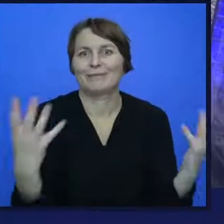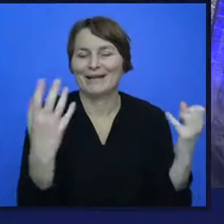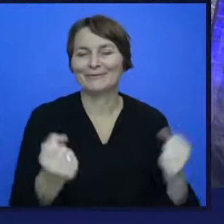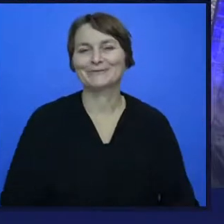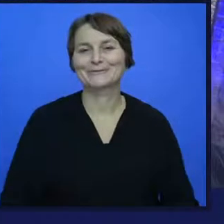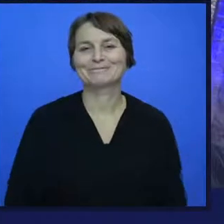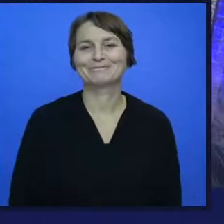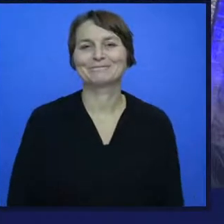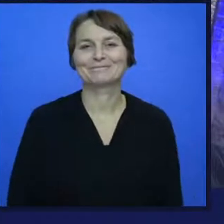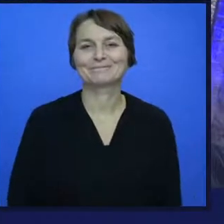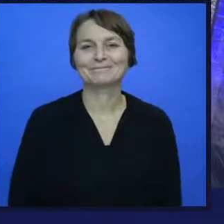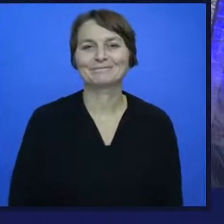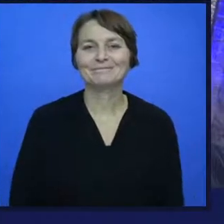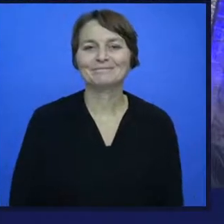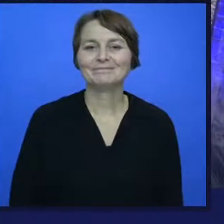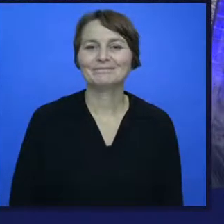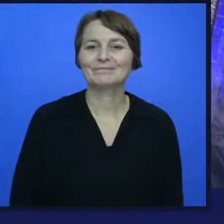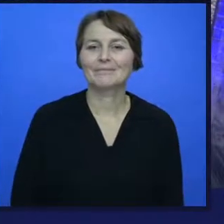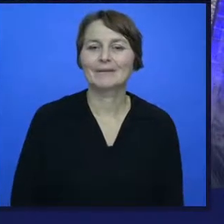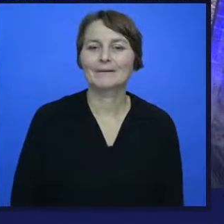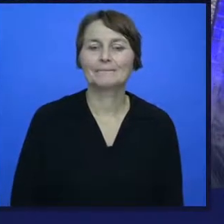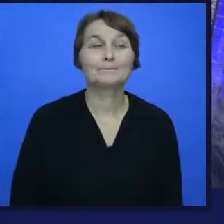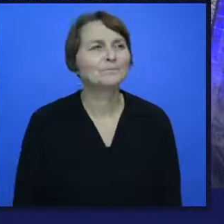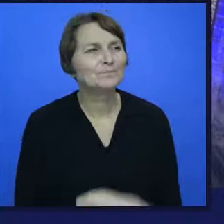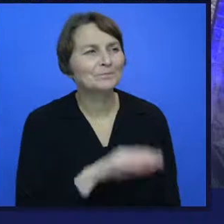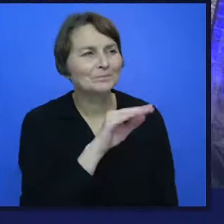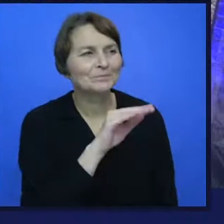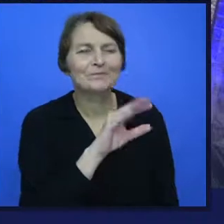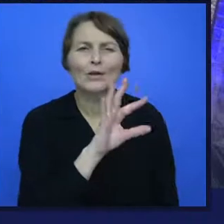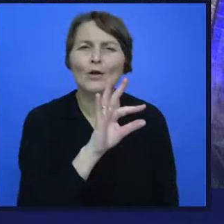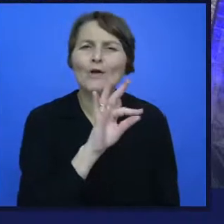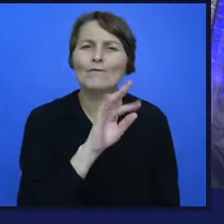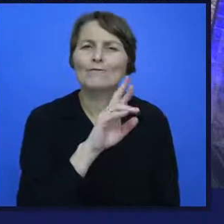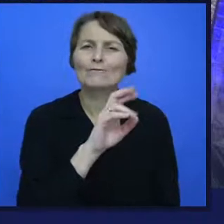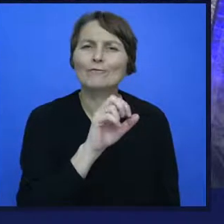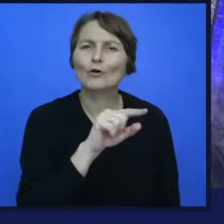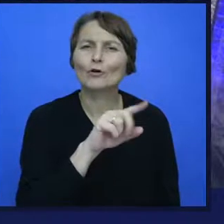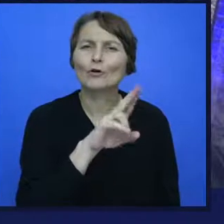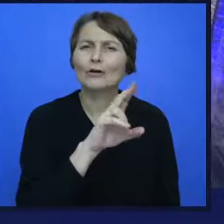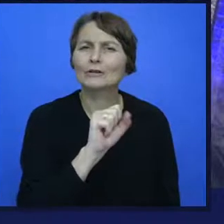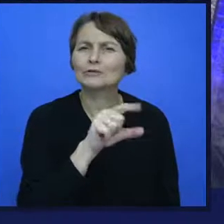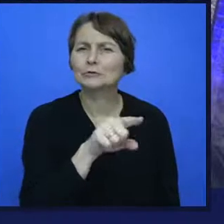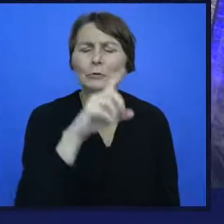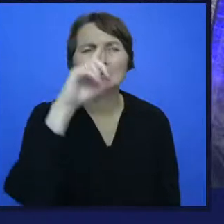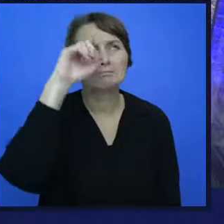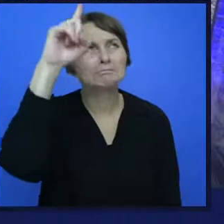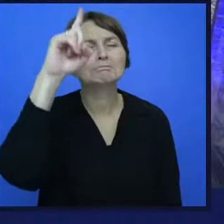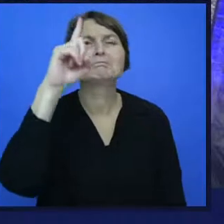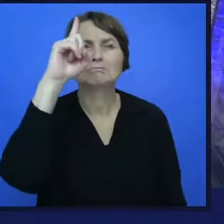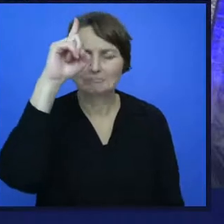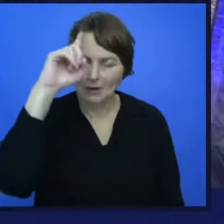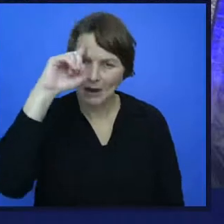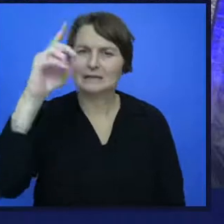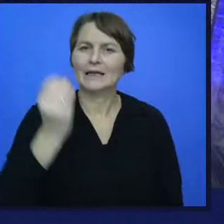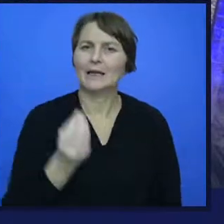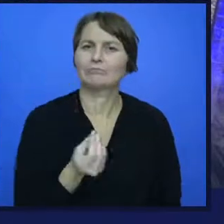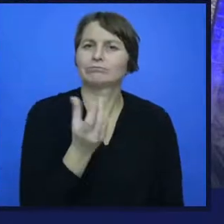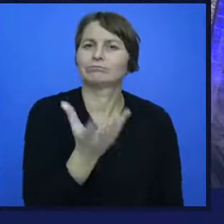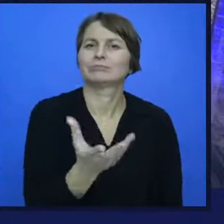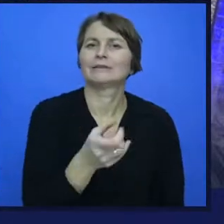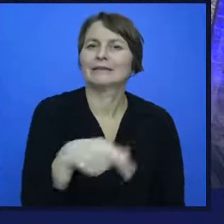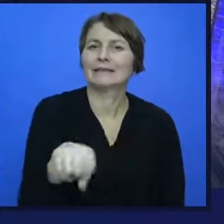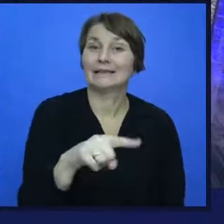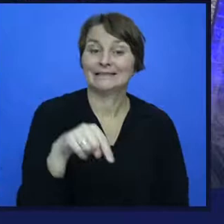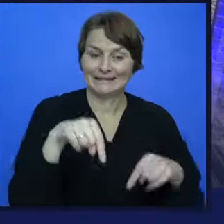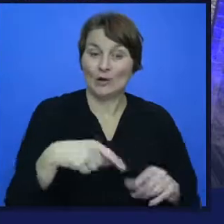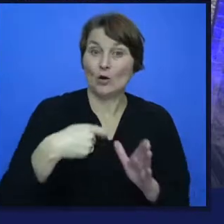Yeah, what about you, Fergus? Any recommendations for people how to approach such a complex project